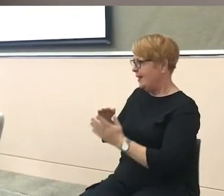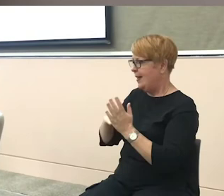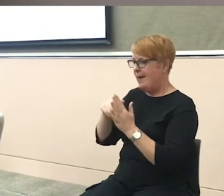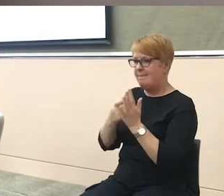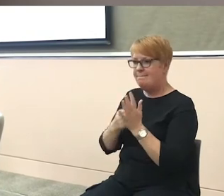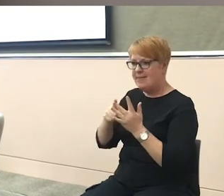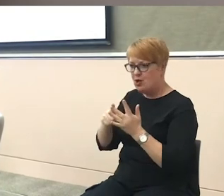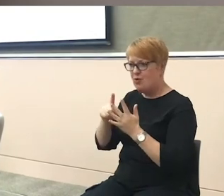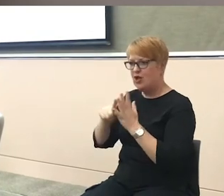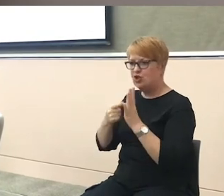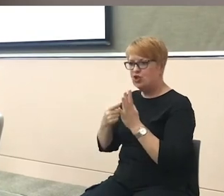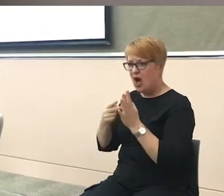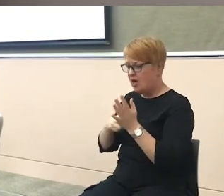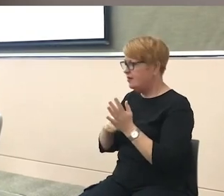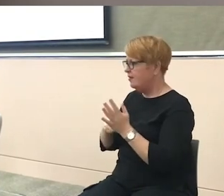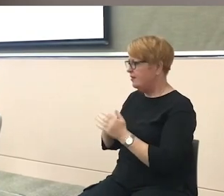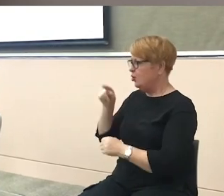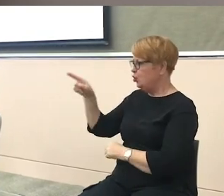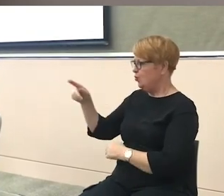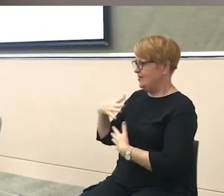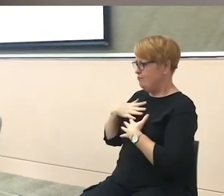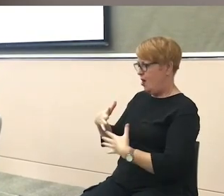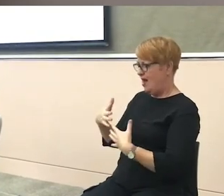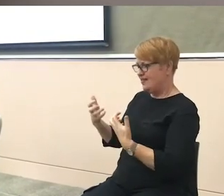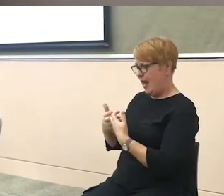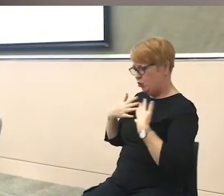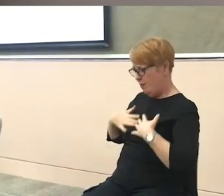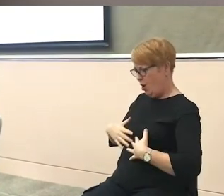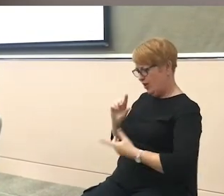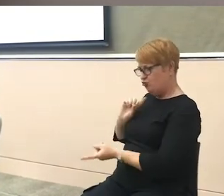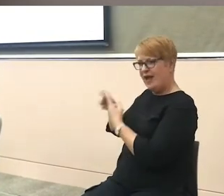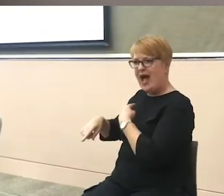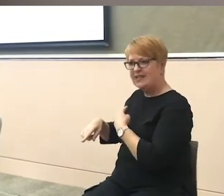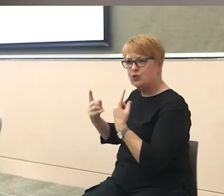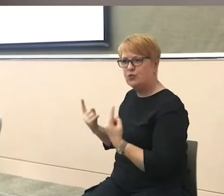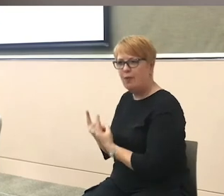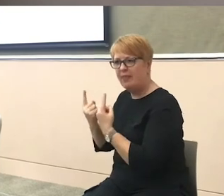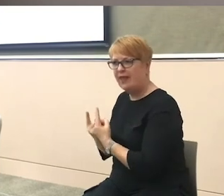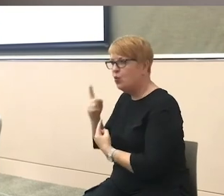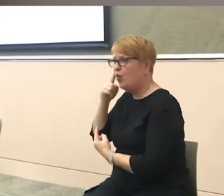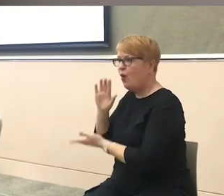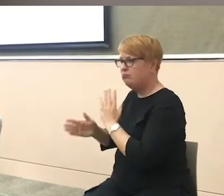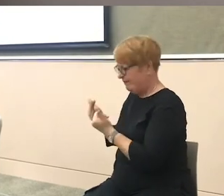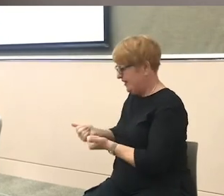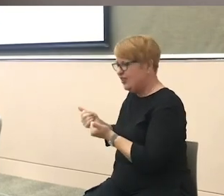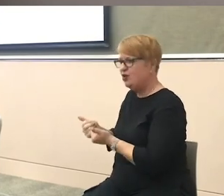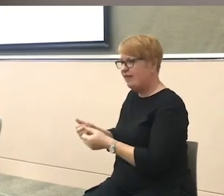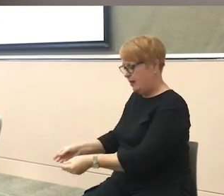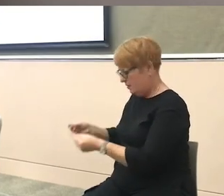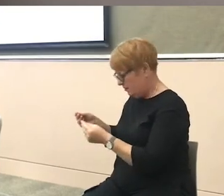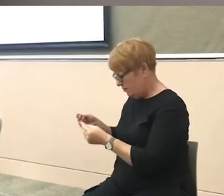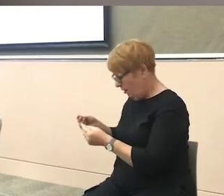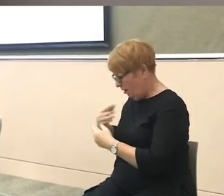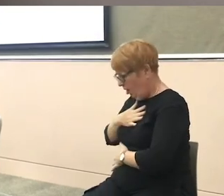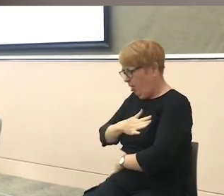surprised how your body was reacting to stuff that you thought was done and fine, and like, all being of diaspora,